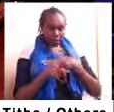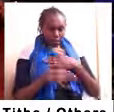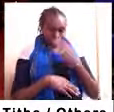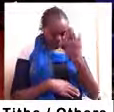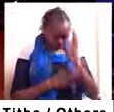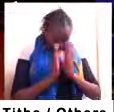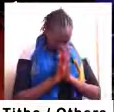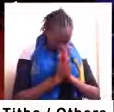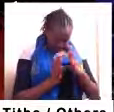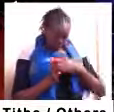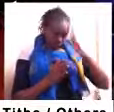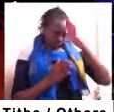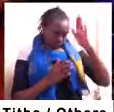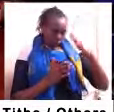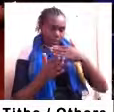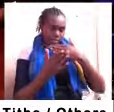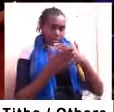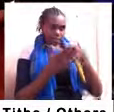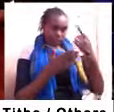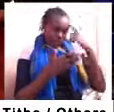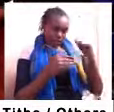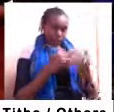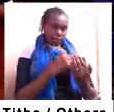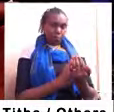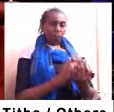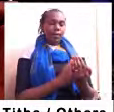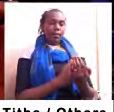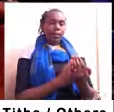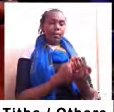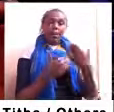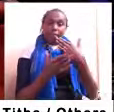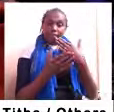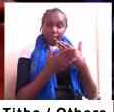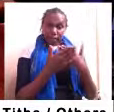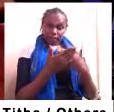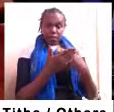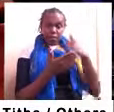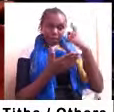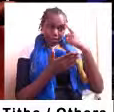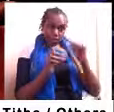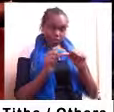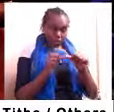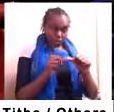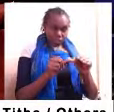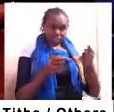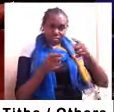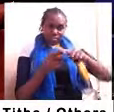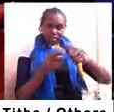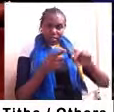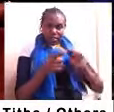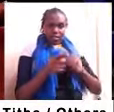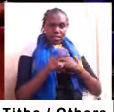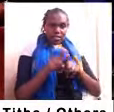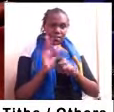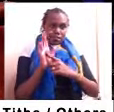Let's pray. Our God and our Father, we thank you for this morning. We thank you because you continue to equip us